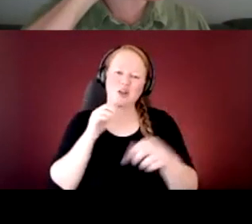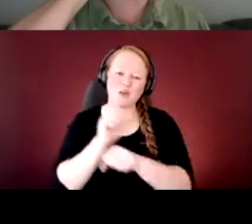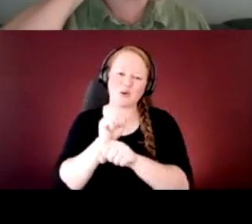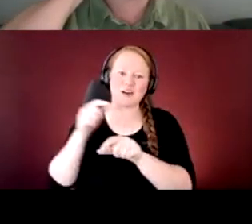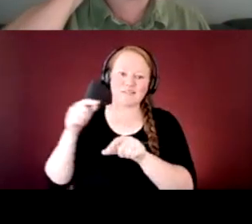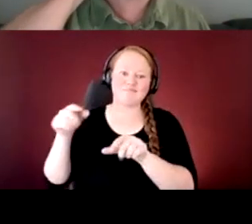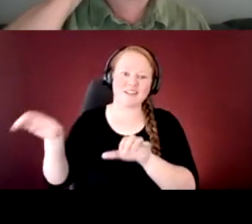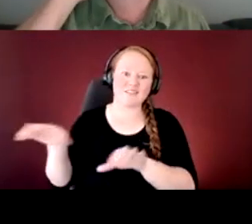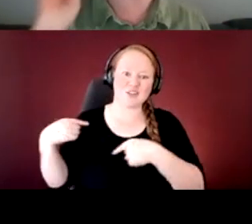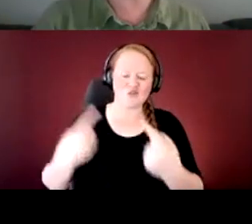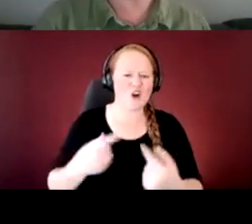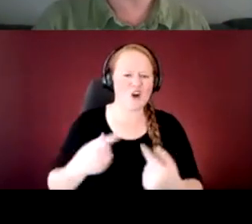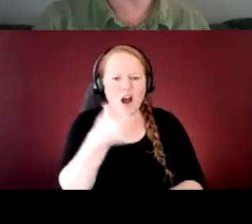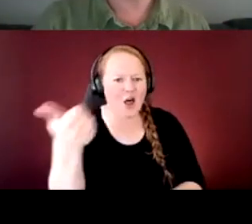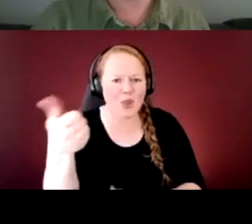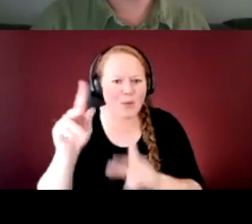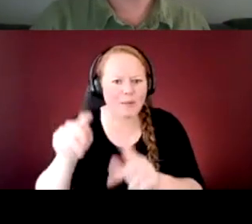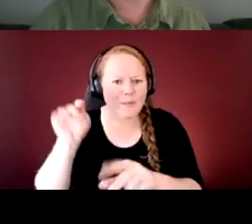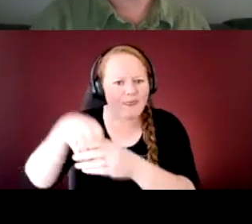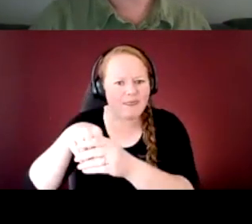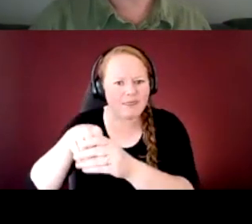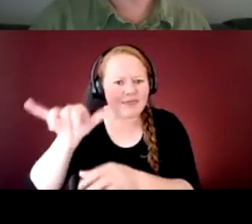else from that group that would like to speak at this point?